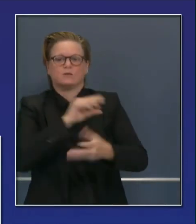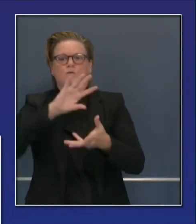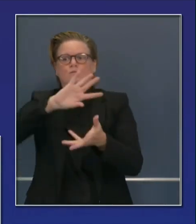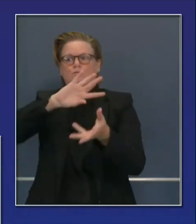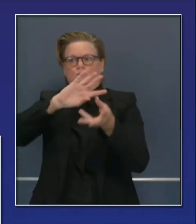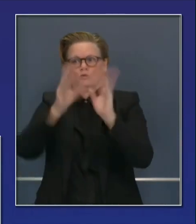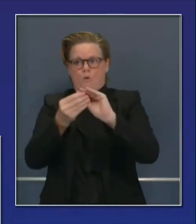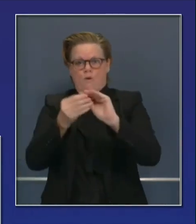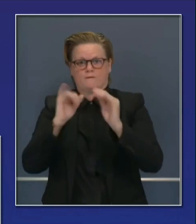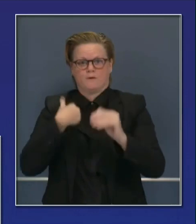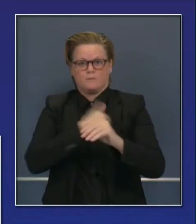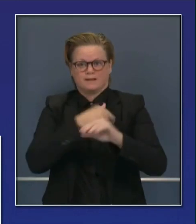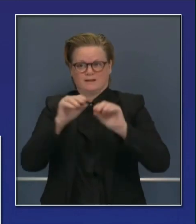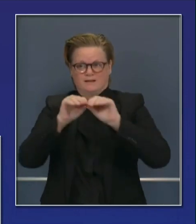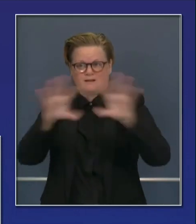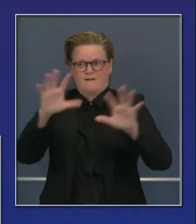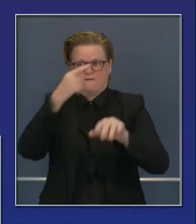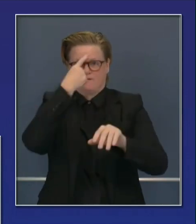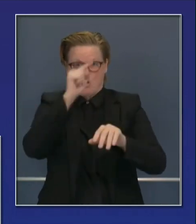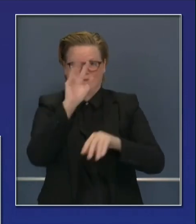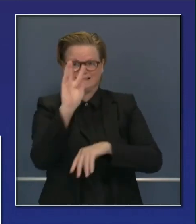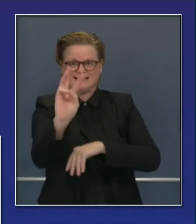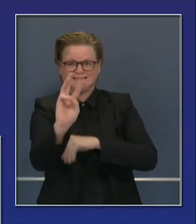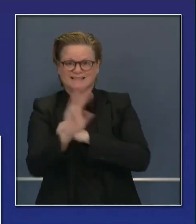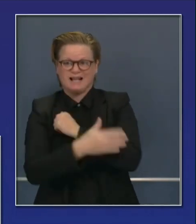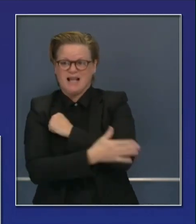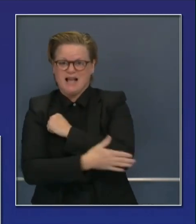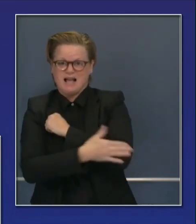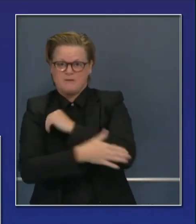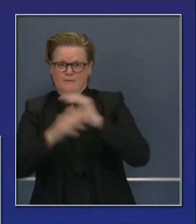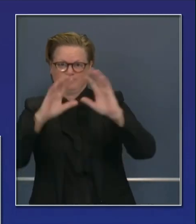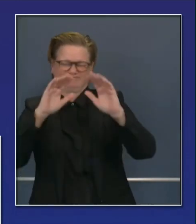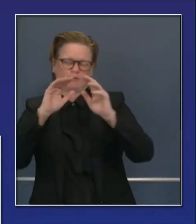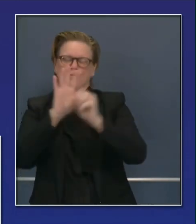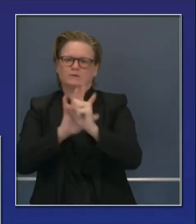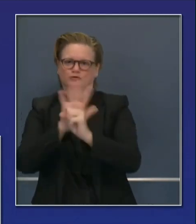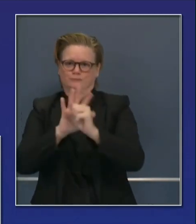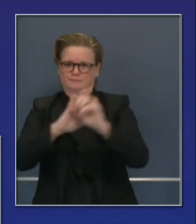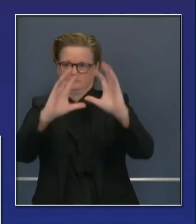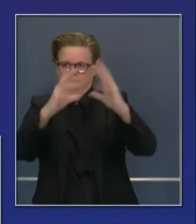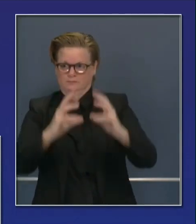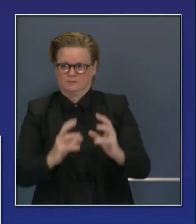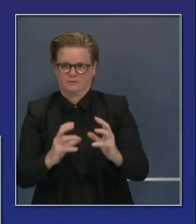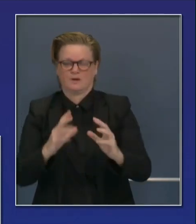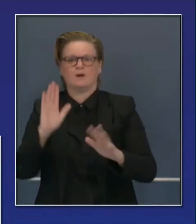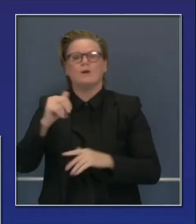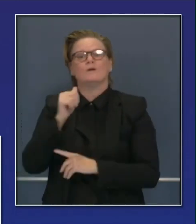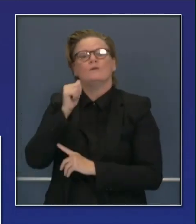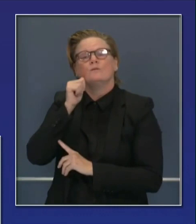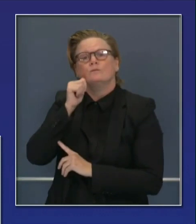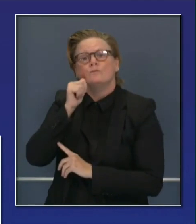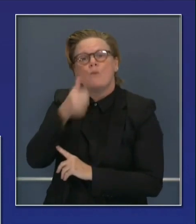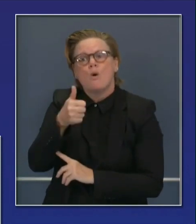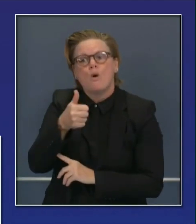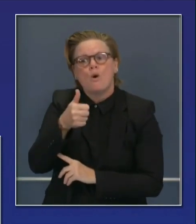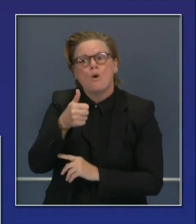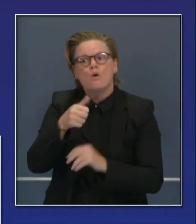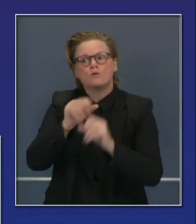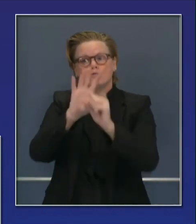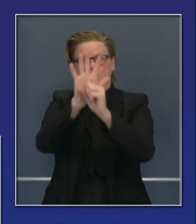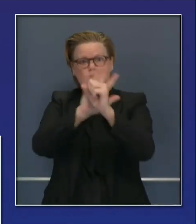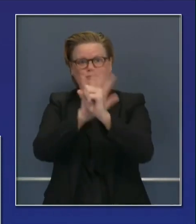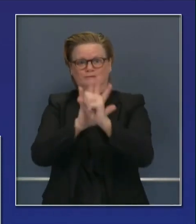Here's what you should know. Tomorrow, the regions will be making direct orders based upon